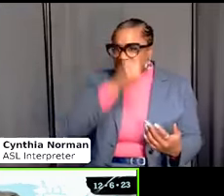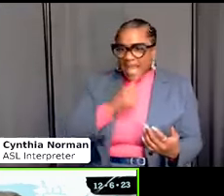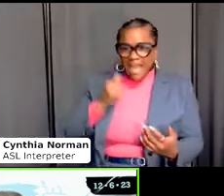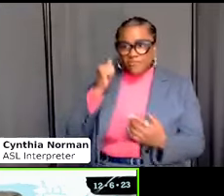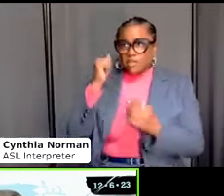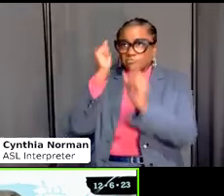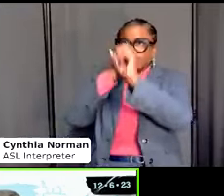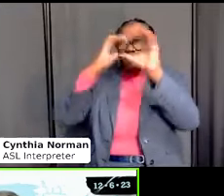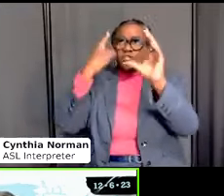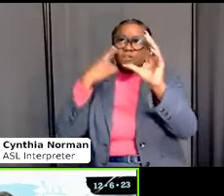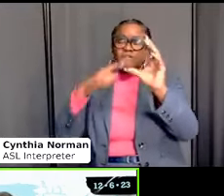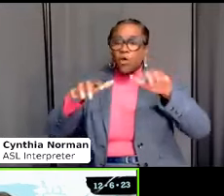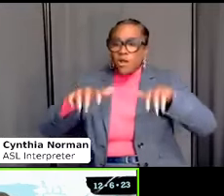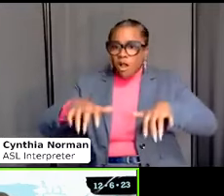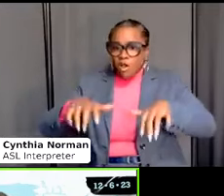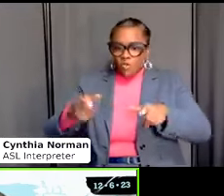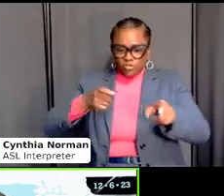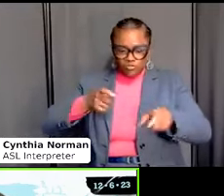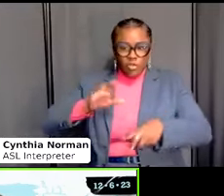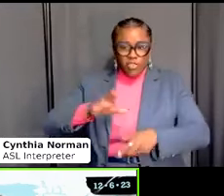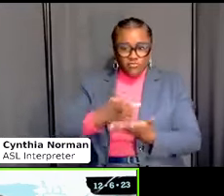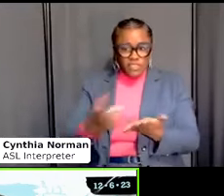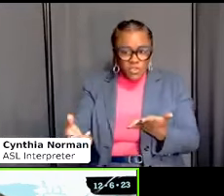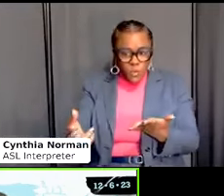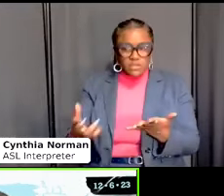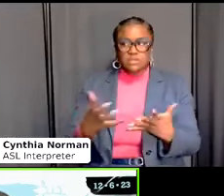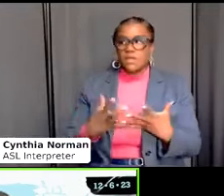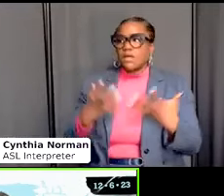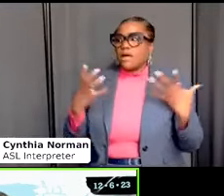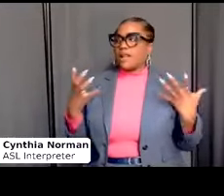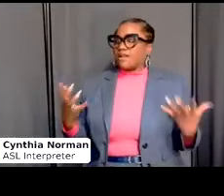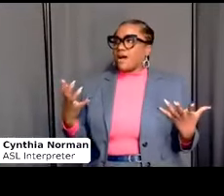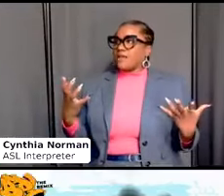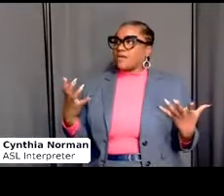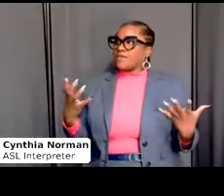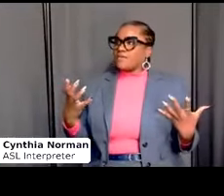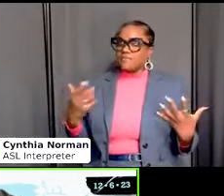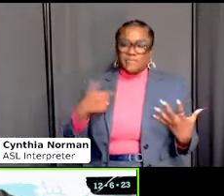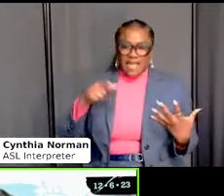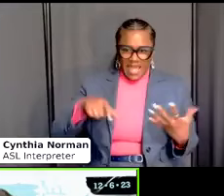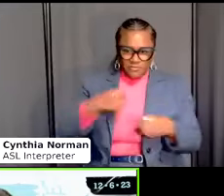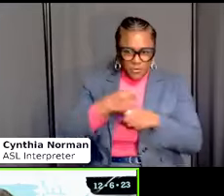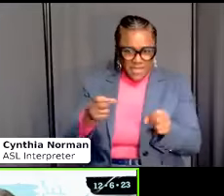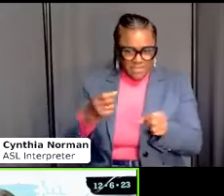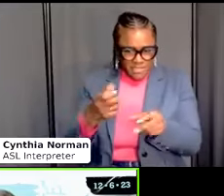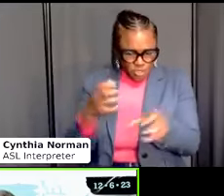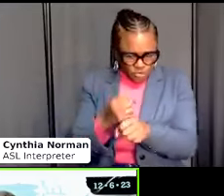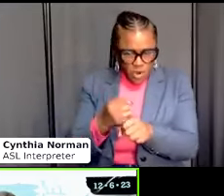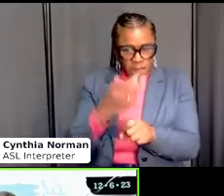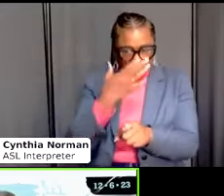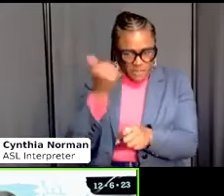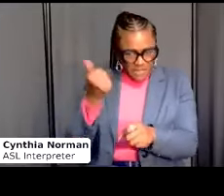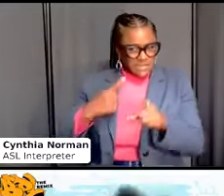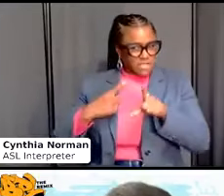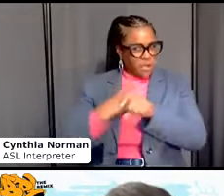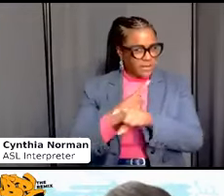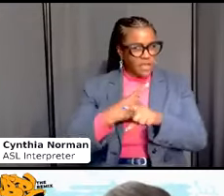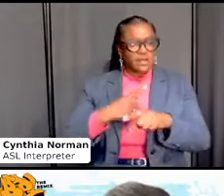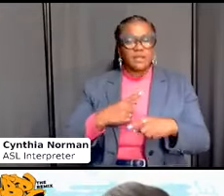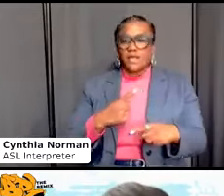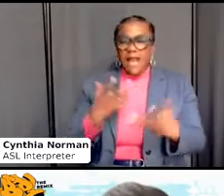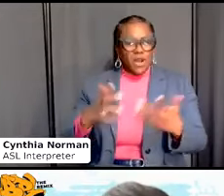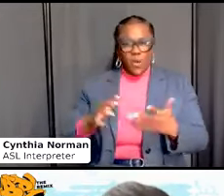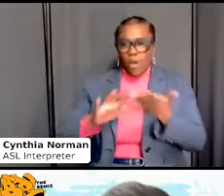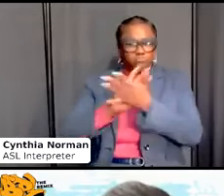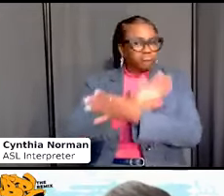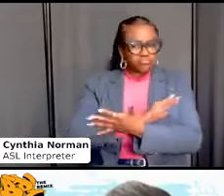and the control of the resources. There was a lot of I have to make this part short because it's complex, but I'm just going to gloss over it, and people should